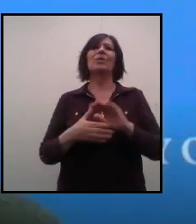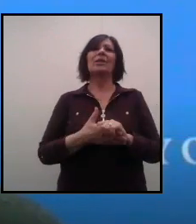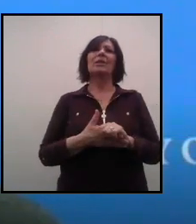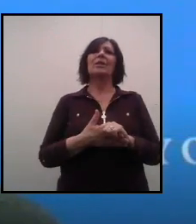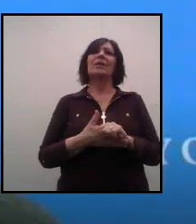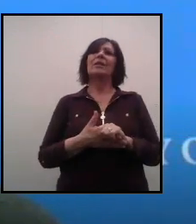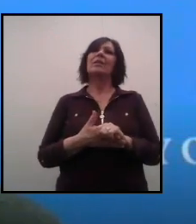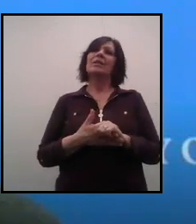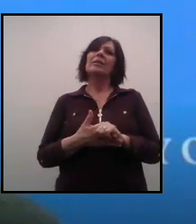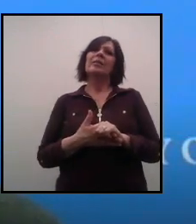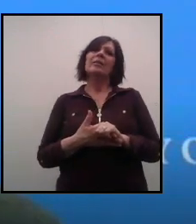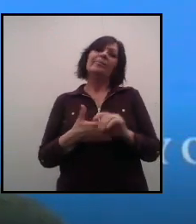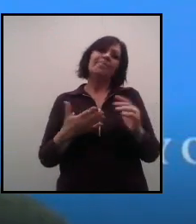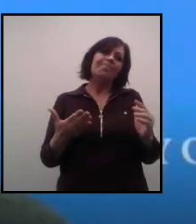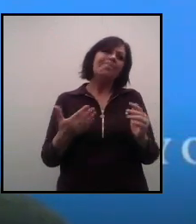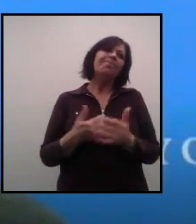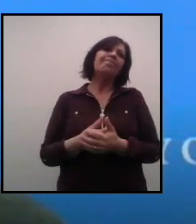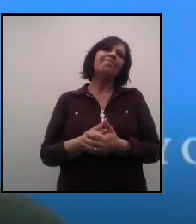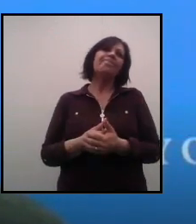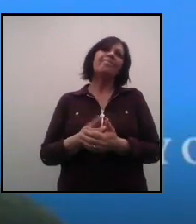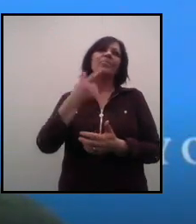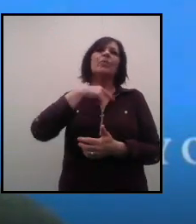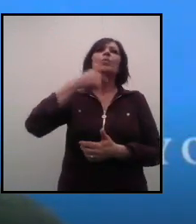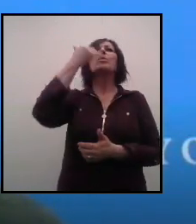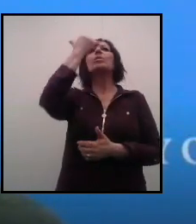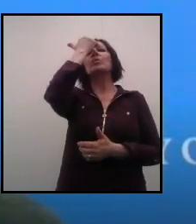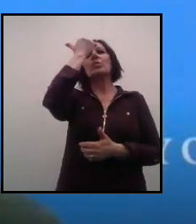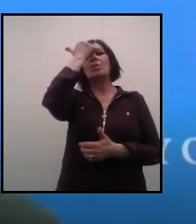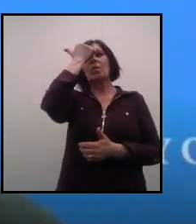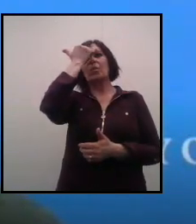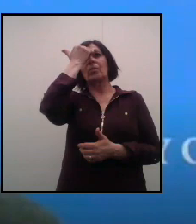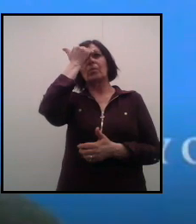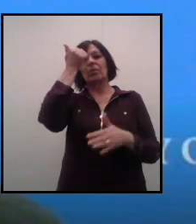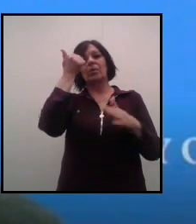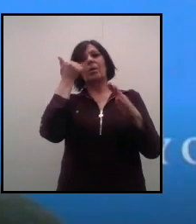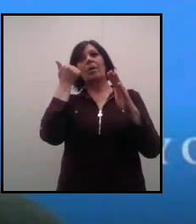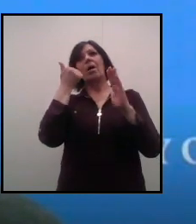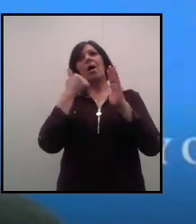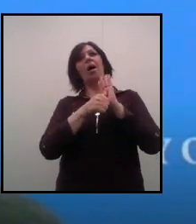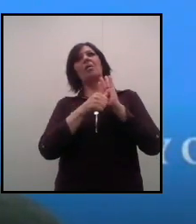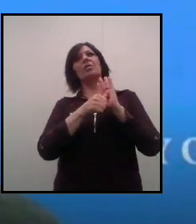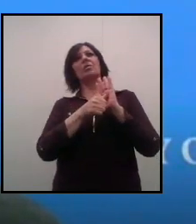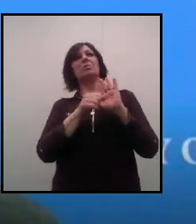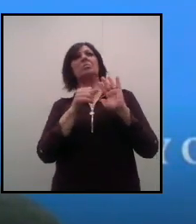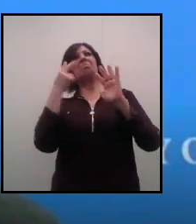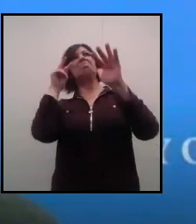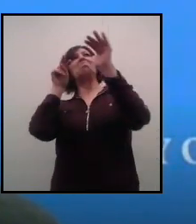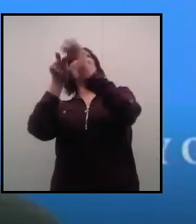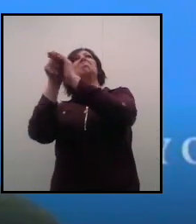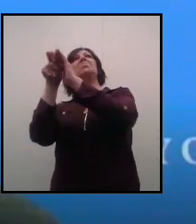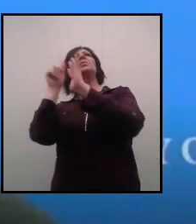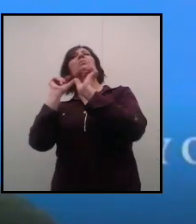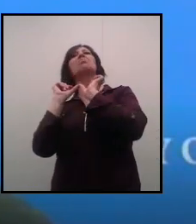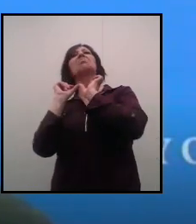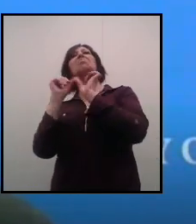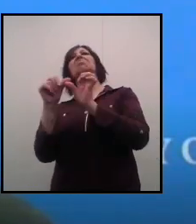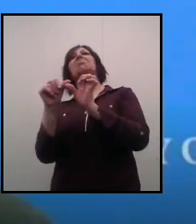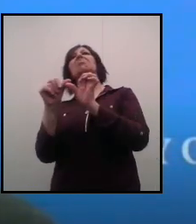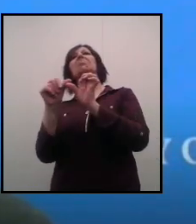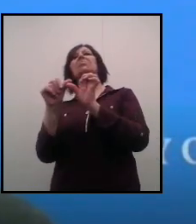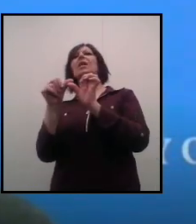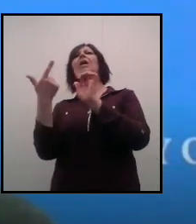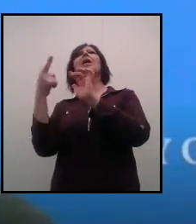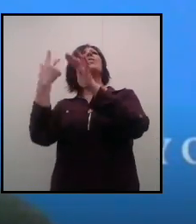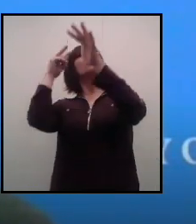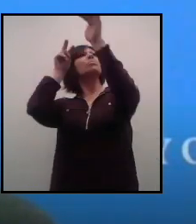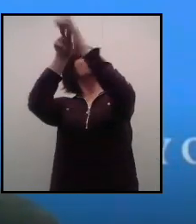overall admission numbers go down. We know that under some of the modeling that it's projected to continue for some time. The modeling has been very good